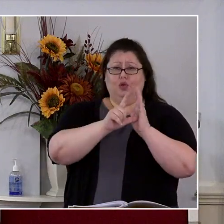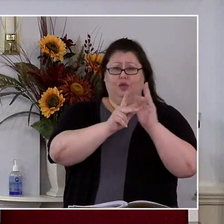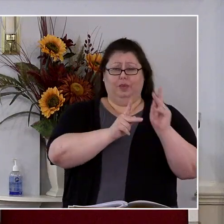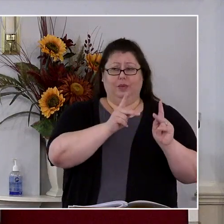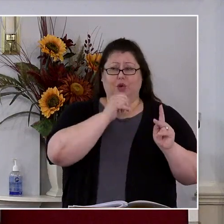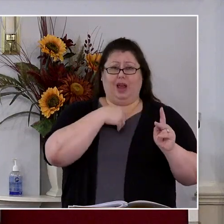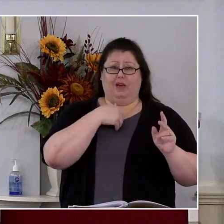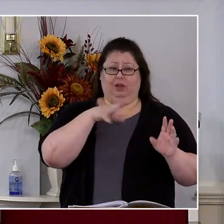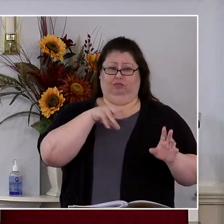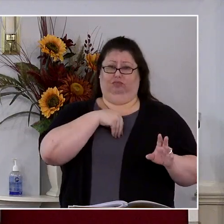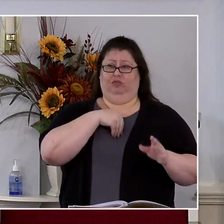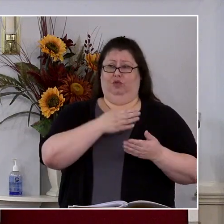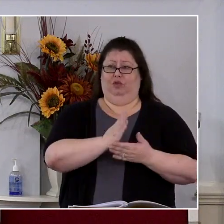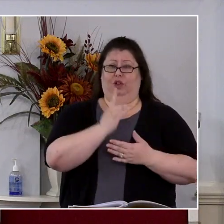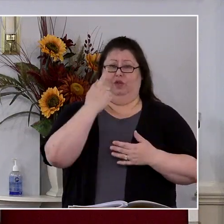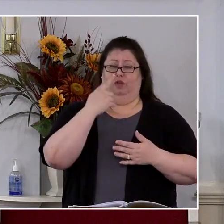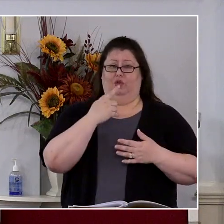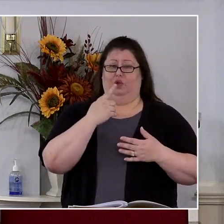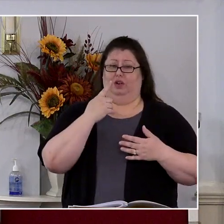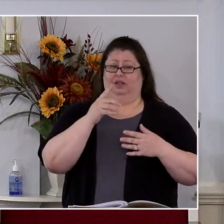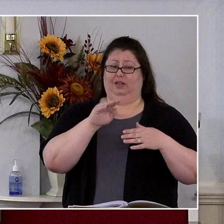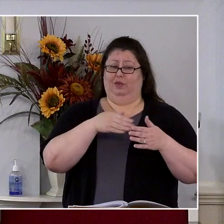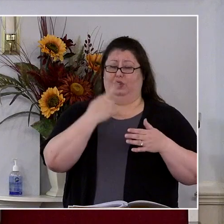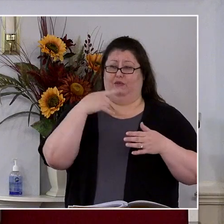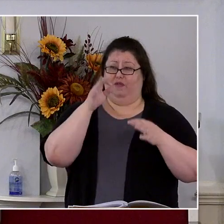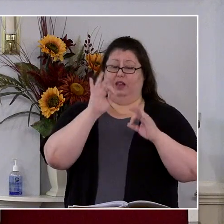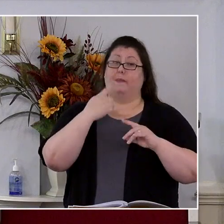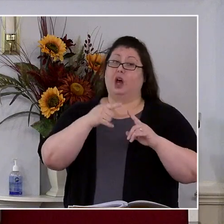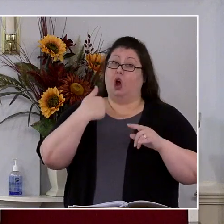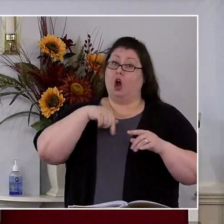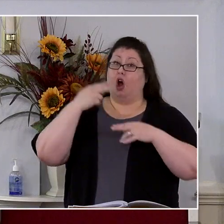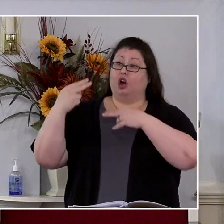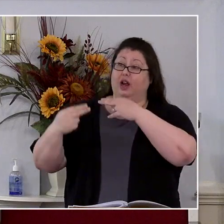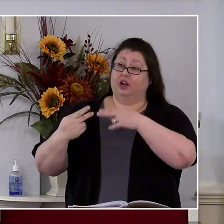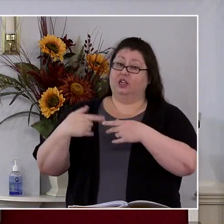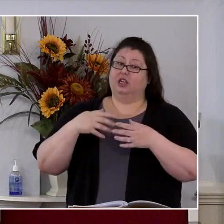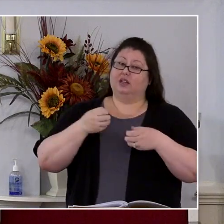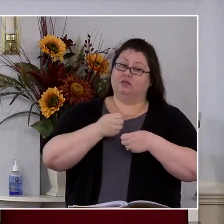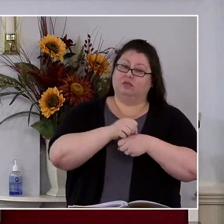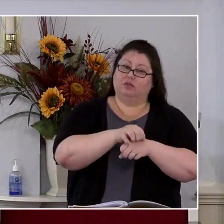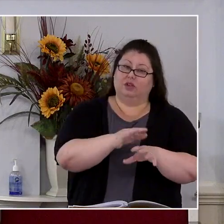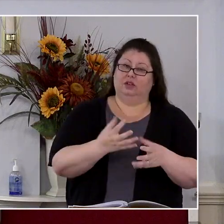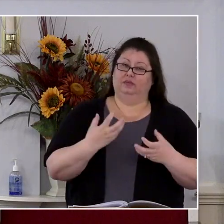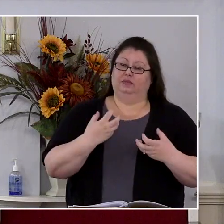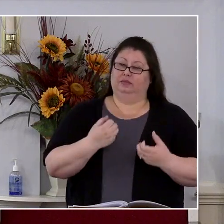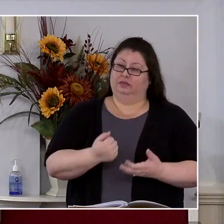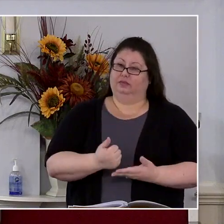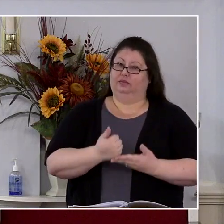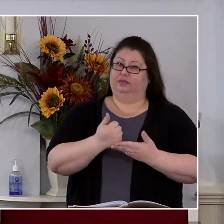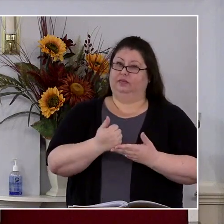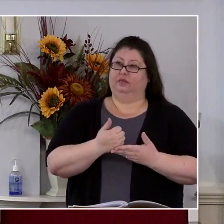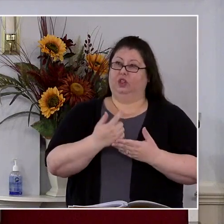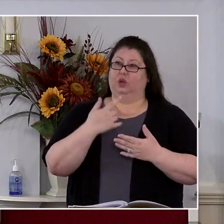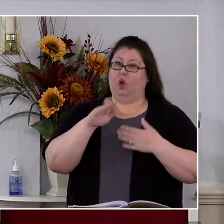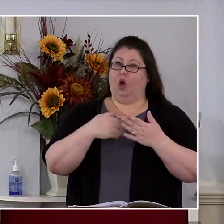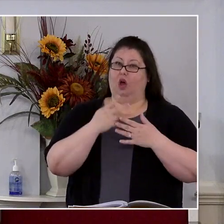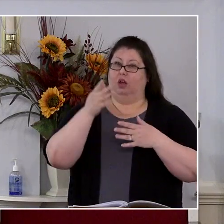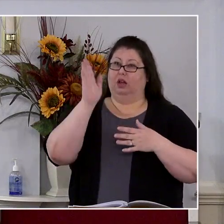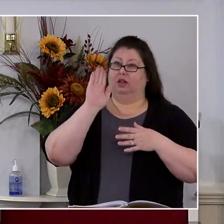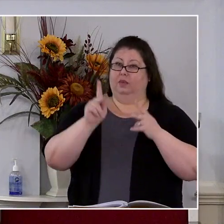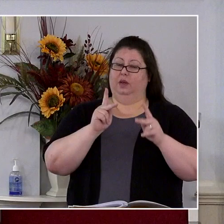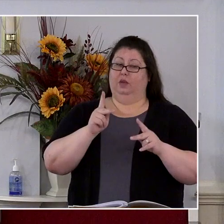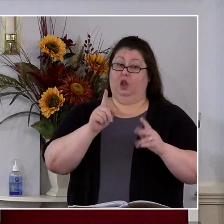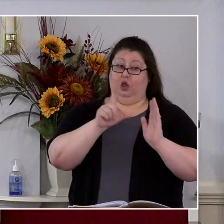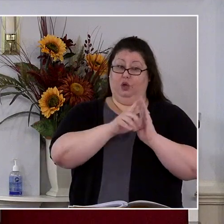music of faith, our heritage has enriched the music of all God's people. The Lutheran love of